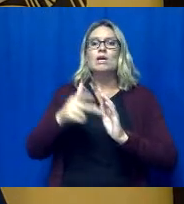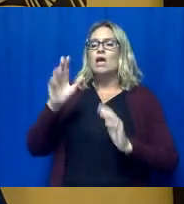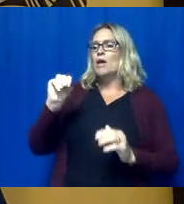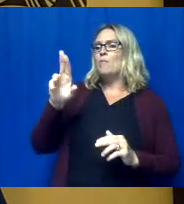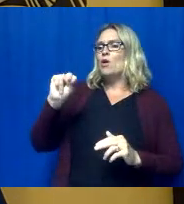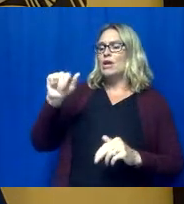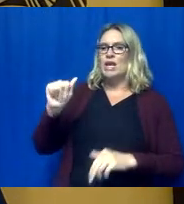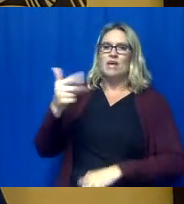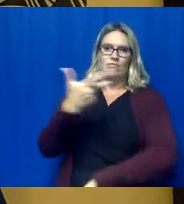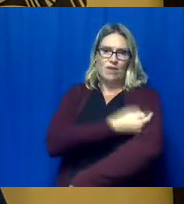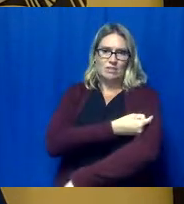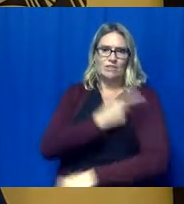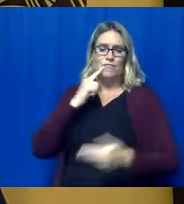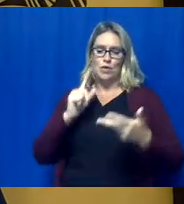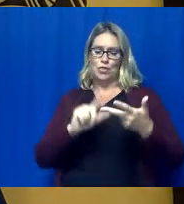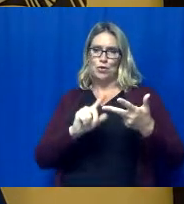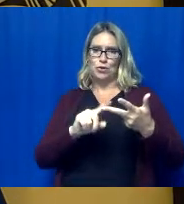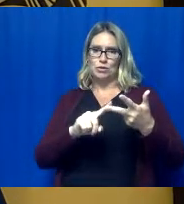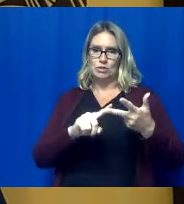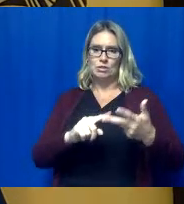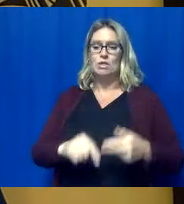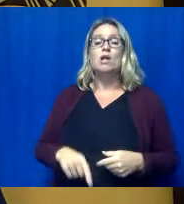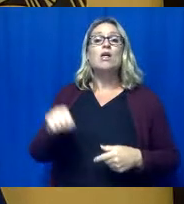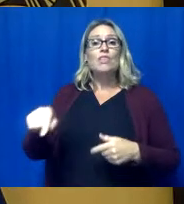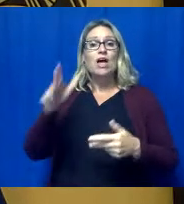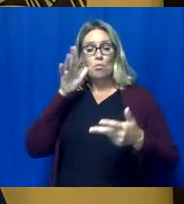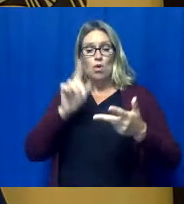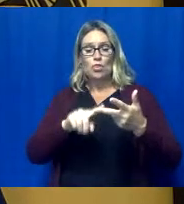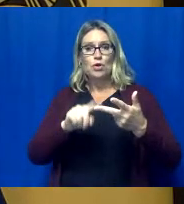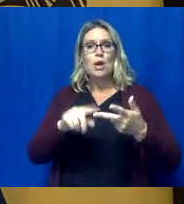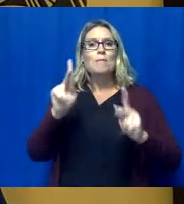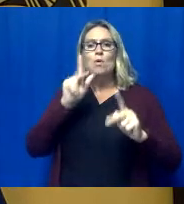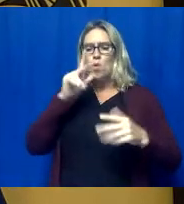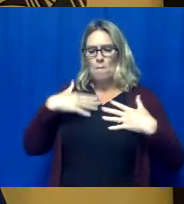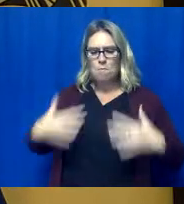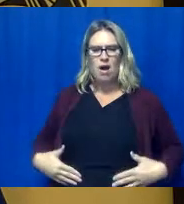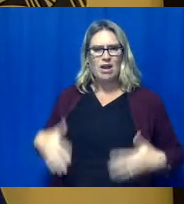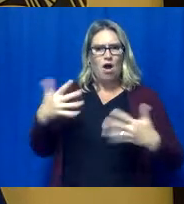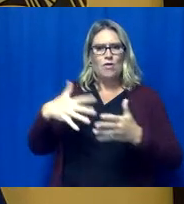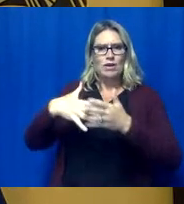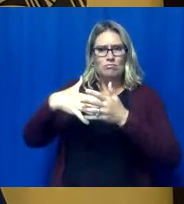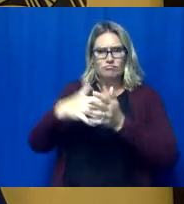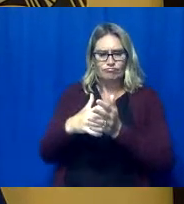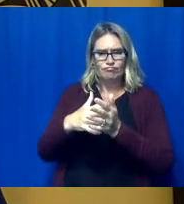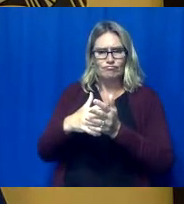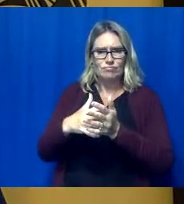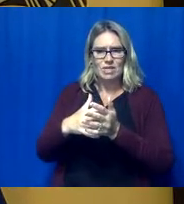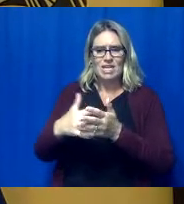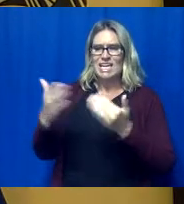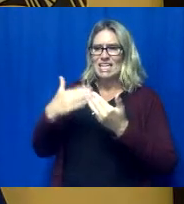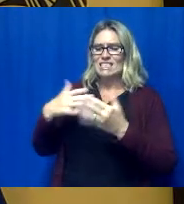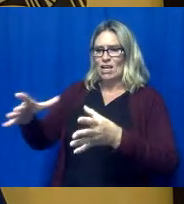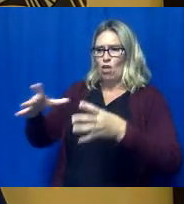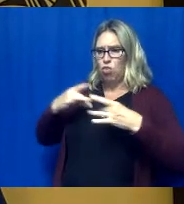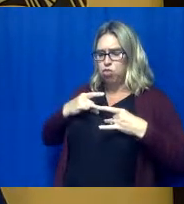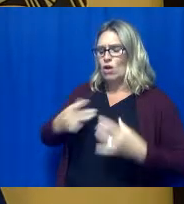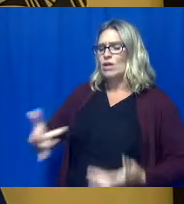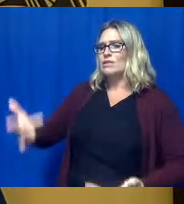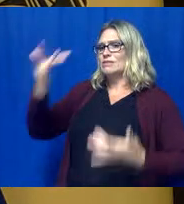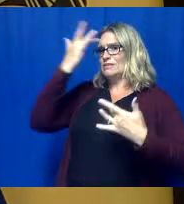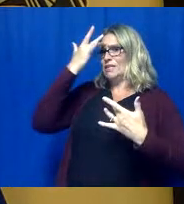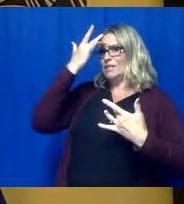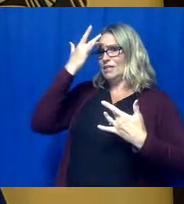These additional doses will provide people who may have a reduced immune response to COVID-19 vaccination with better protection